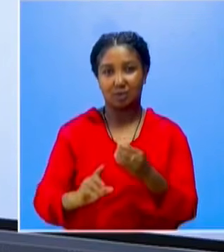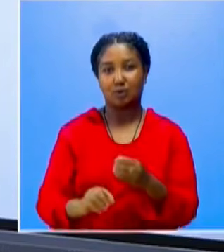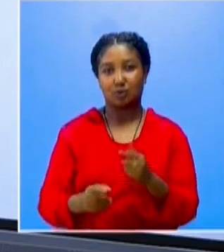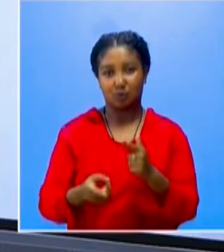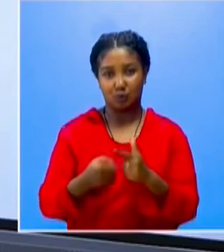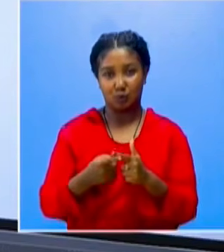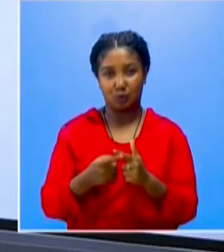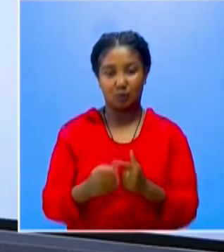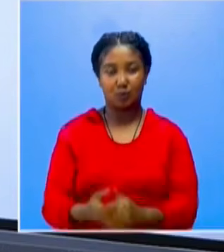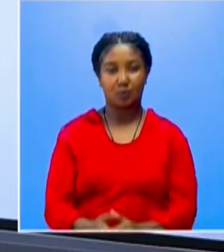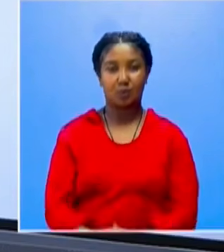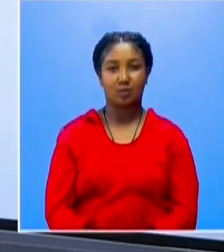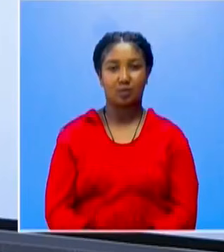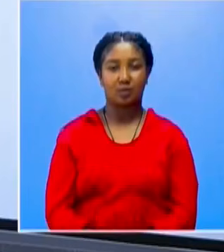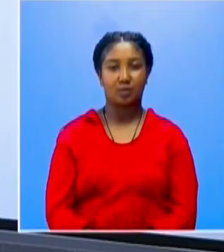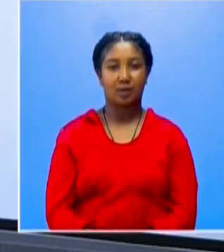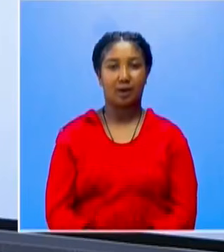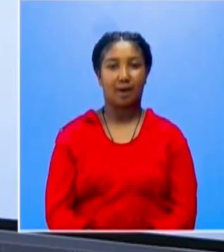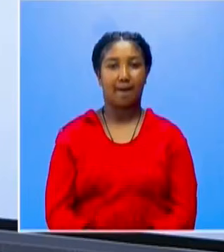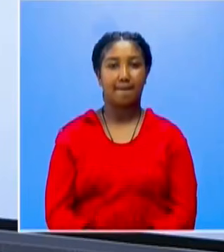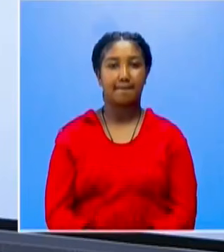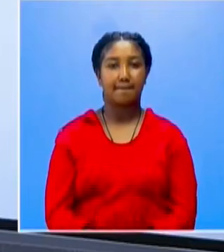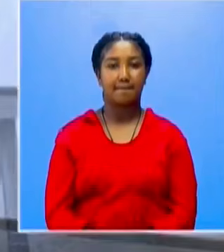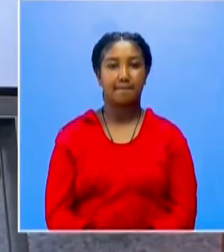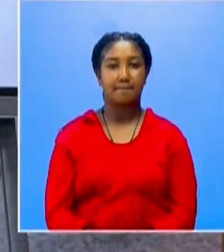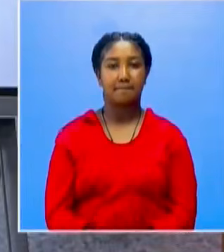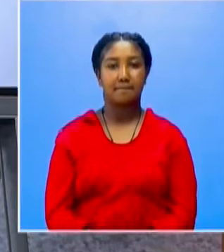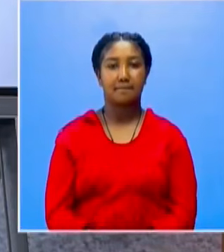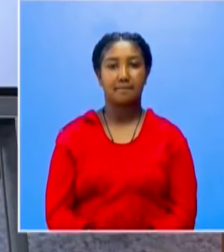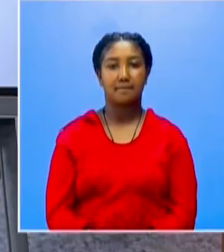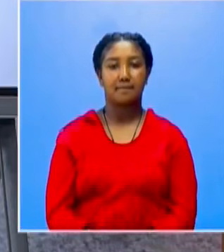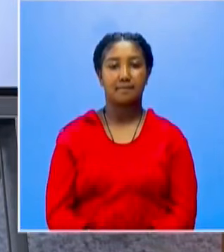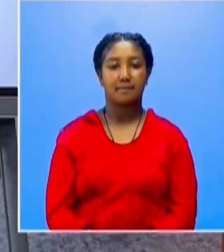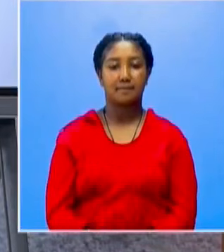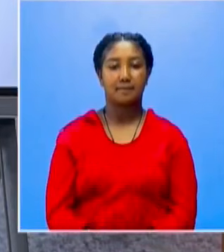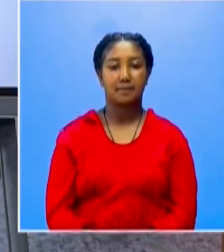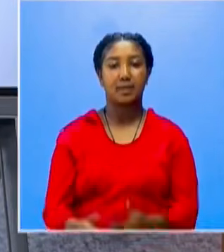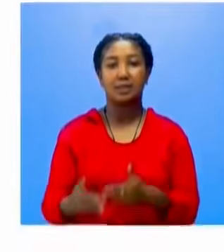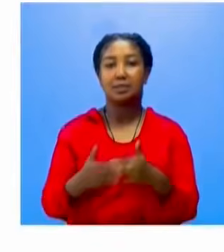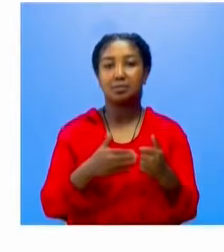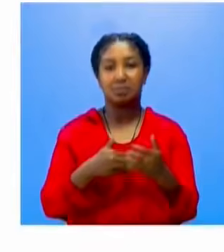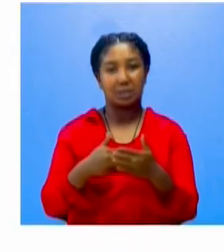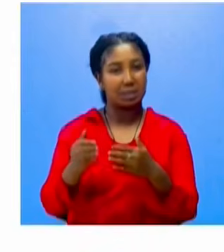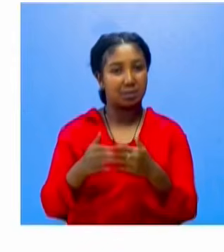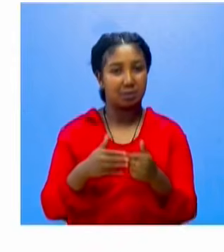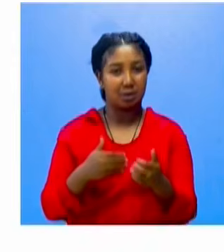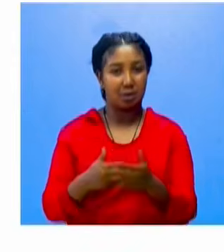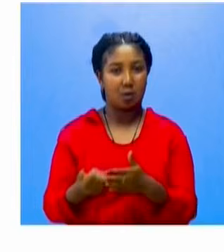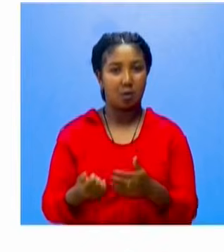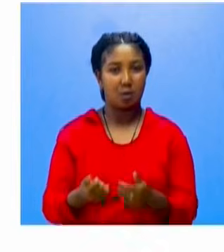2, yes, simply garbage,